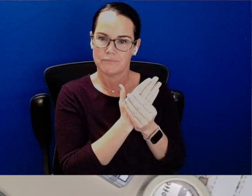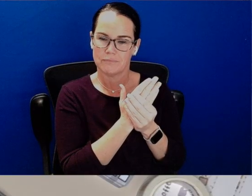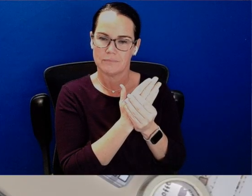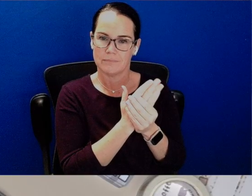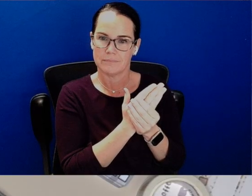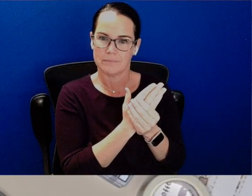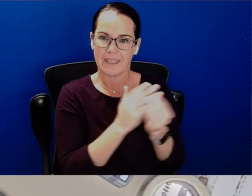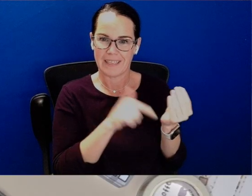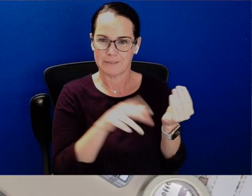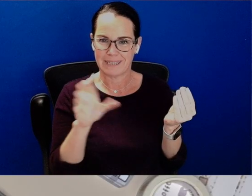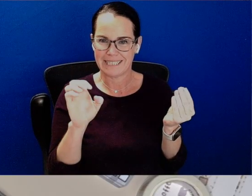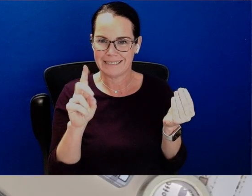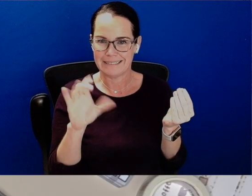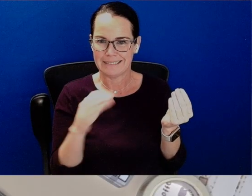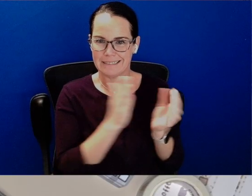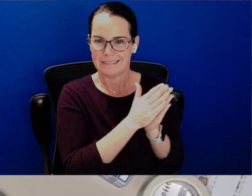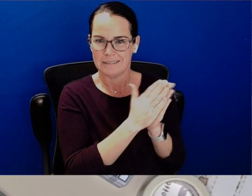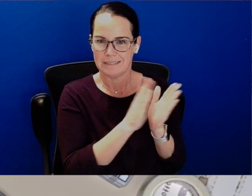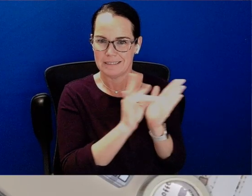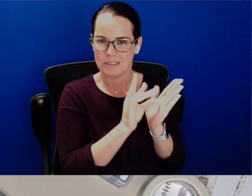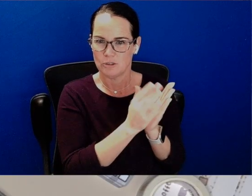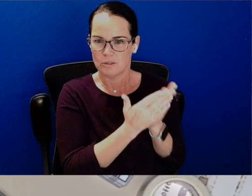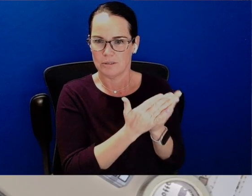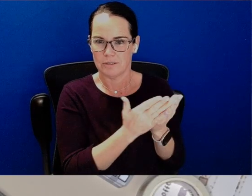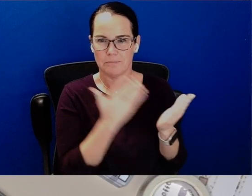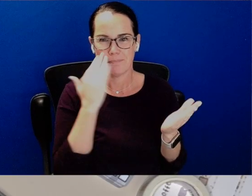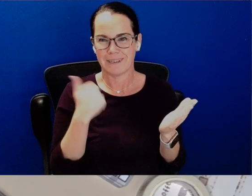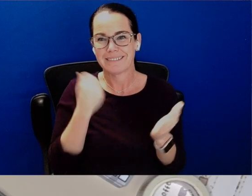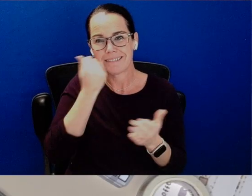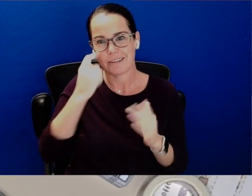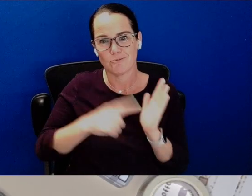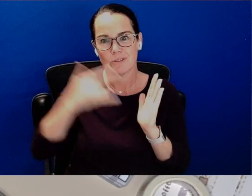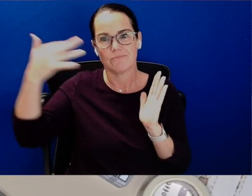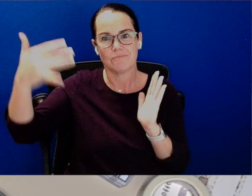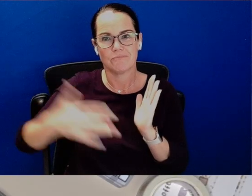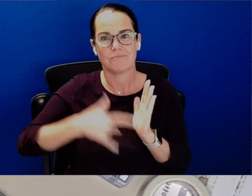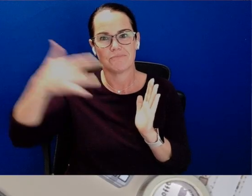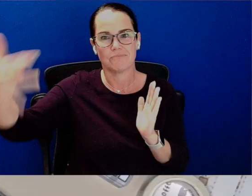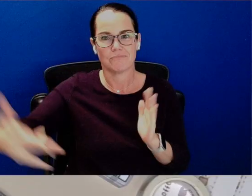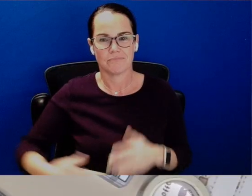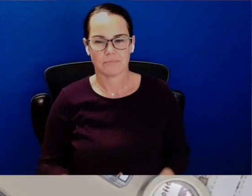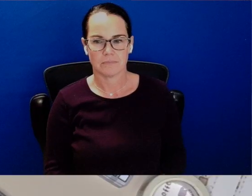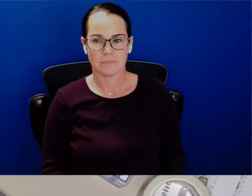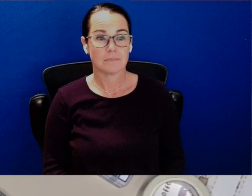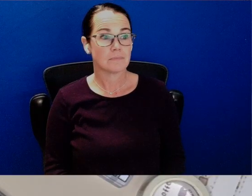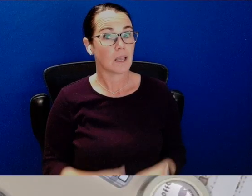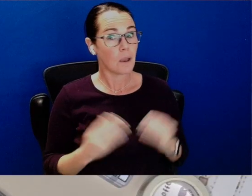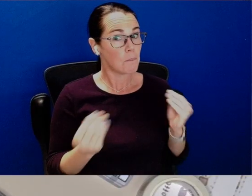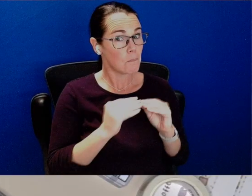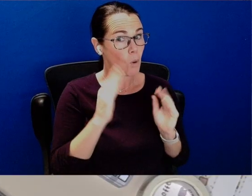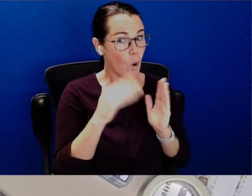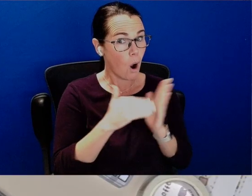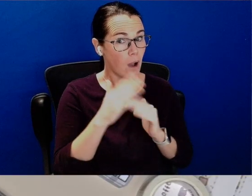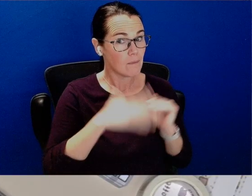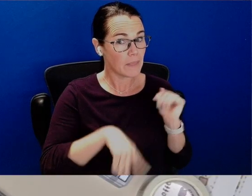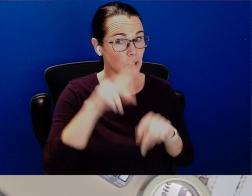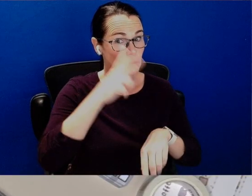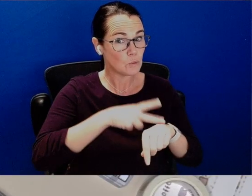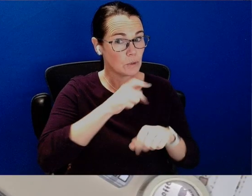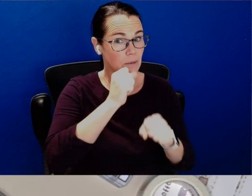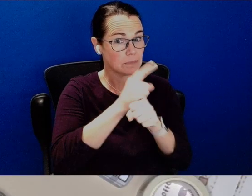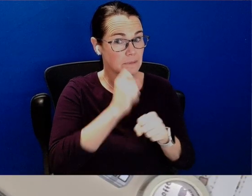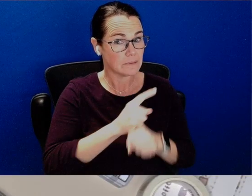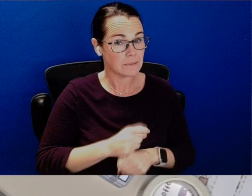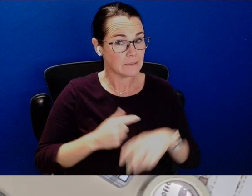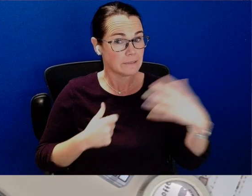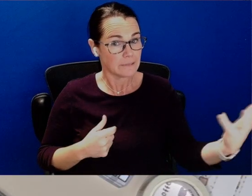regular, like my everyday carry stuff, because dentist only happens once every few months. More often than twice a year,